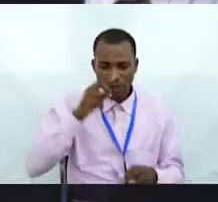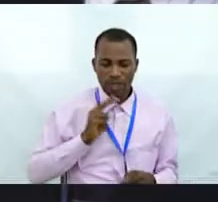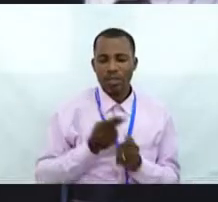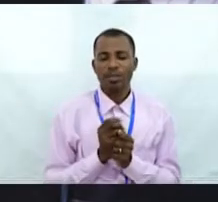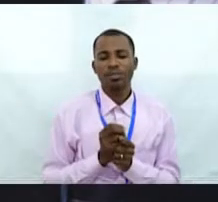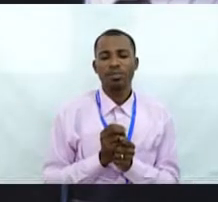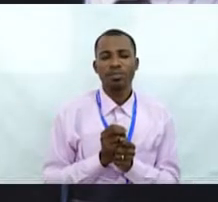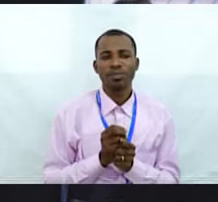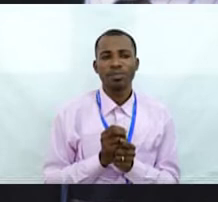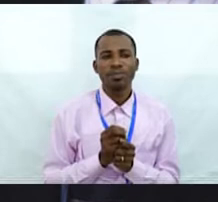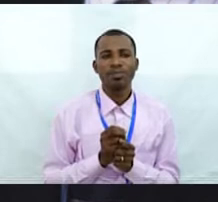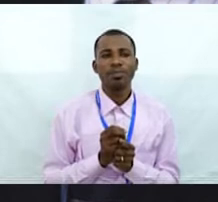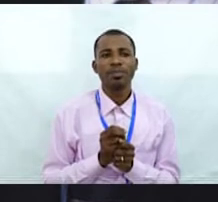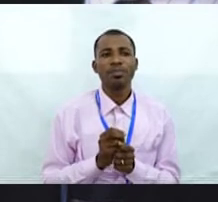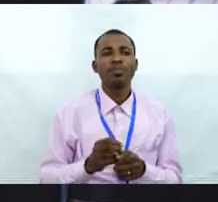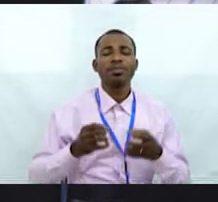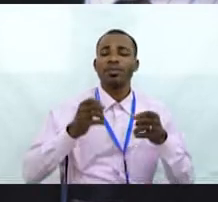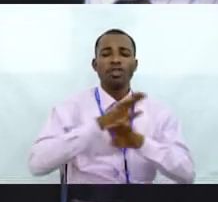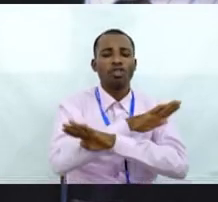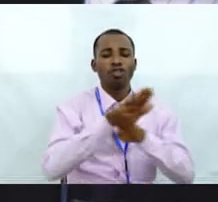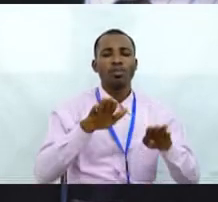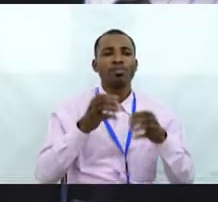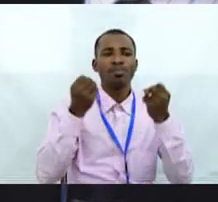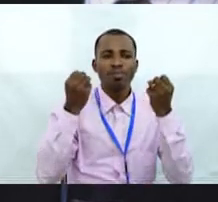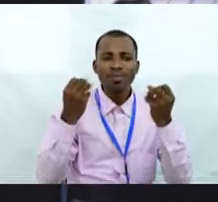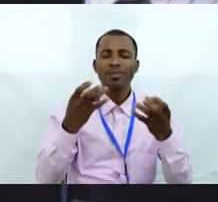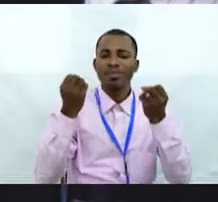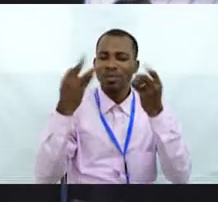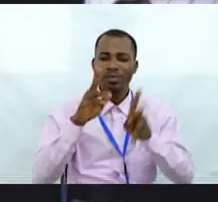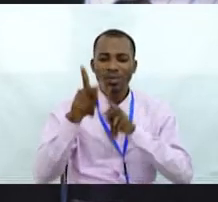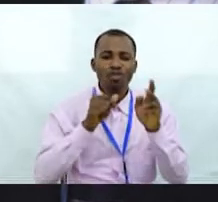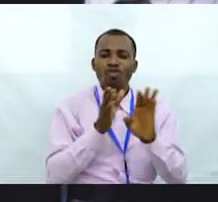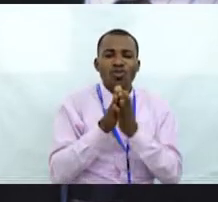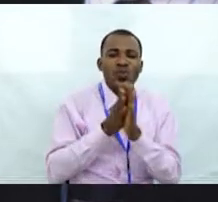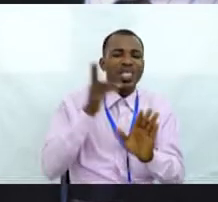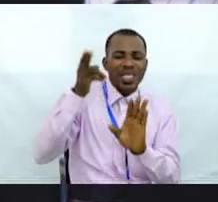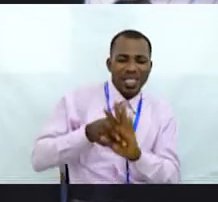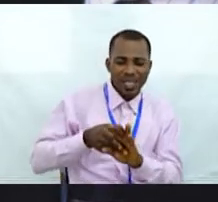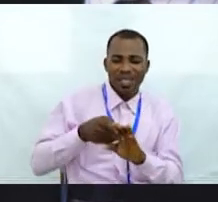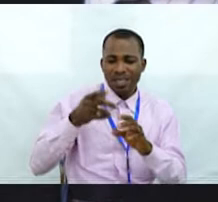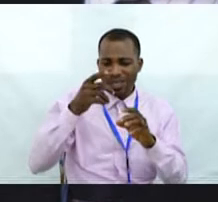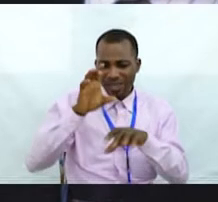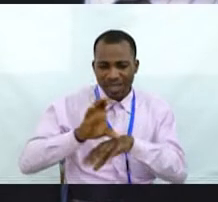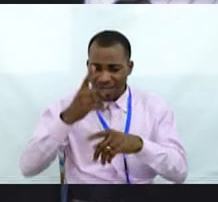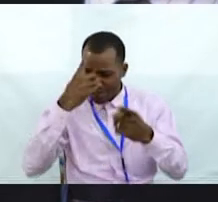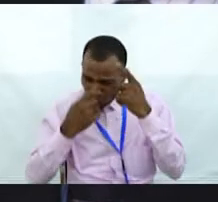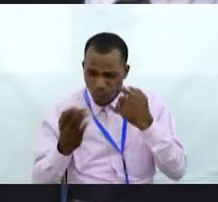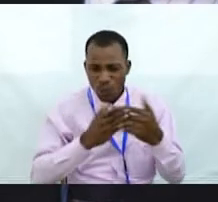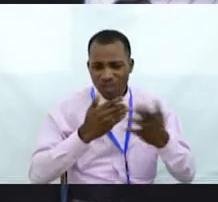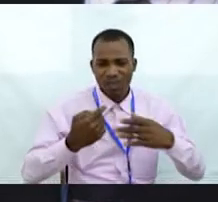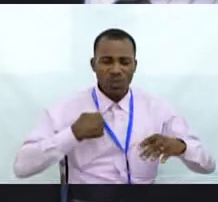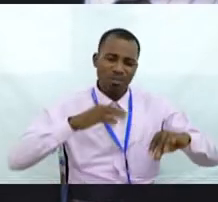Many youths don't stay in the churches because they don't see we living and practicing what we preach to